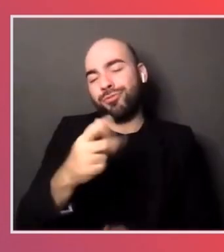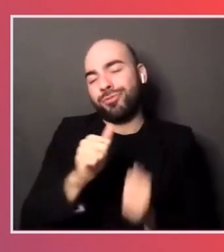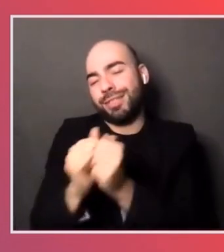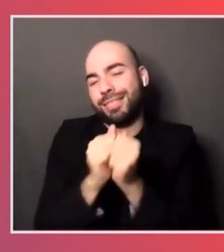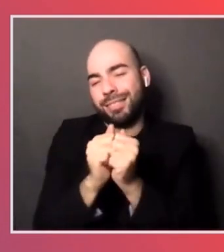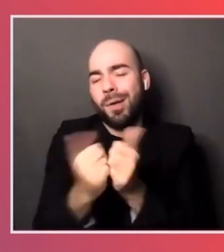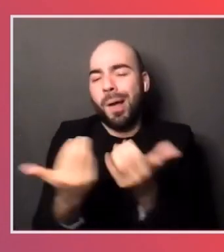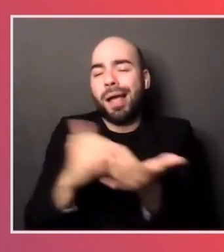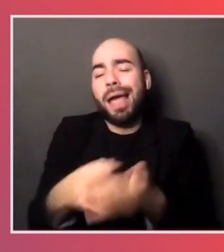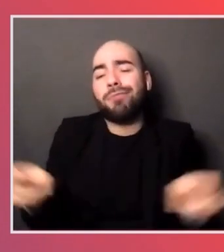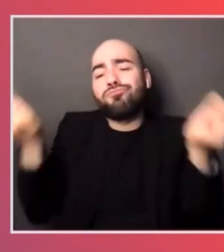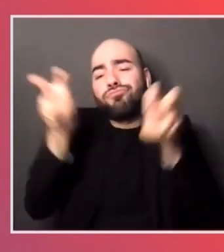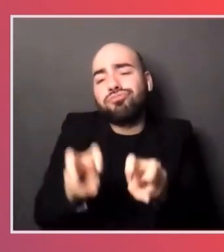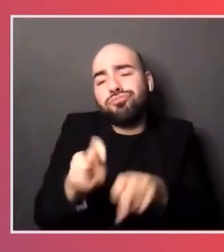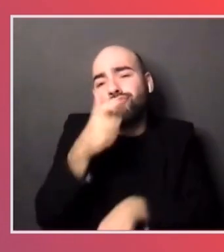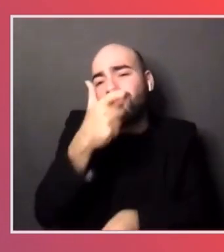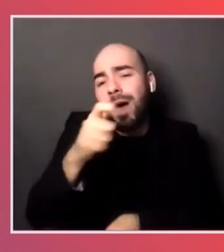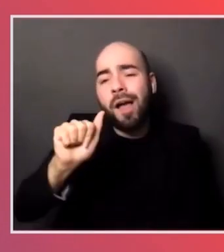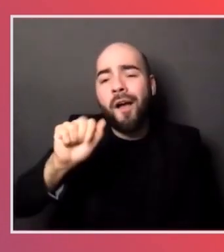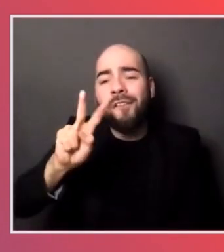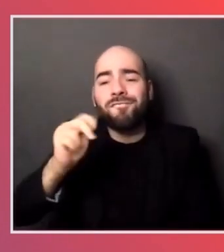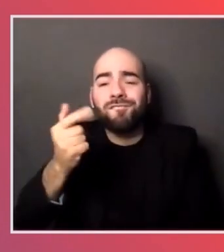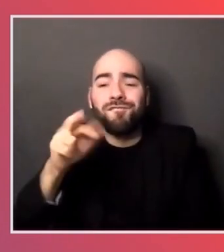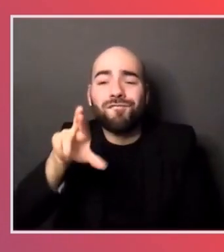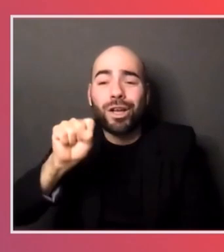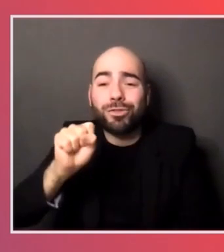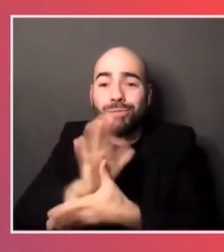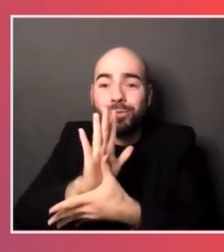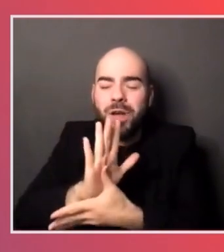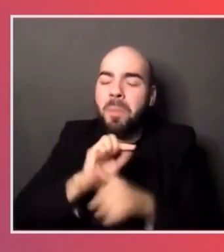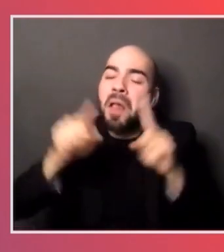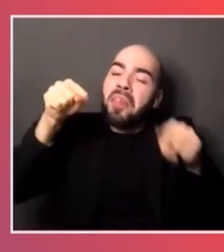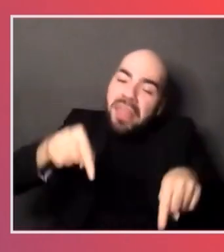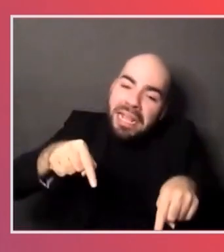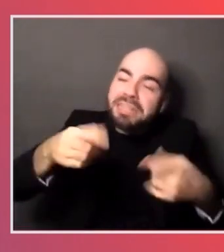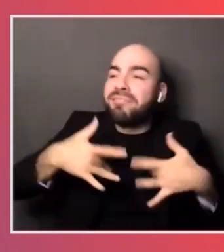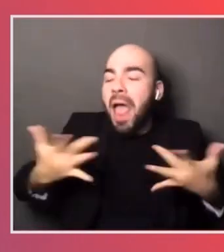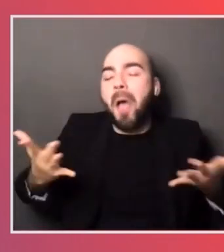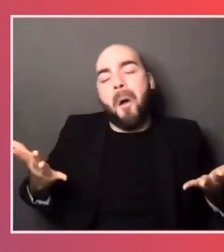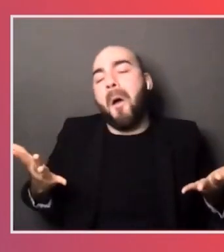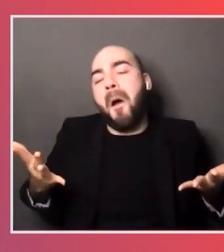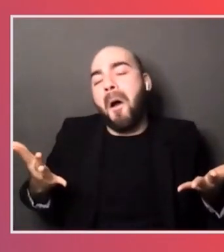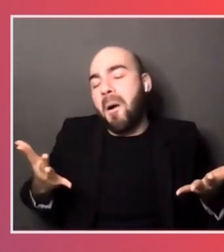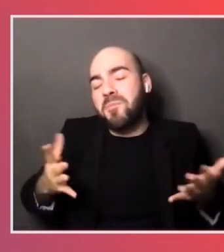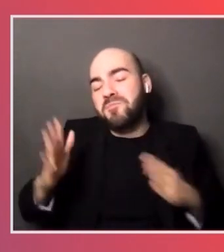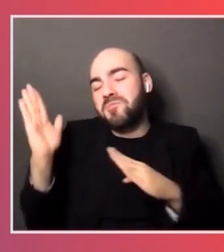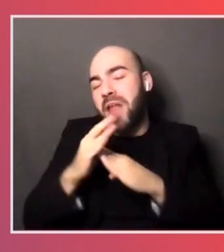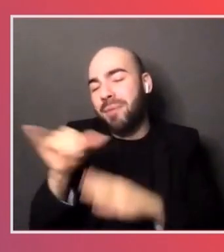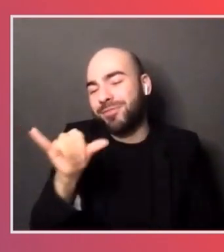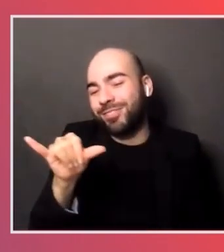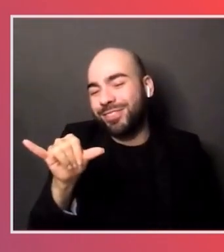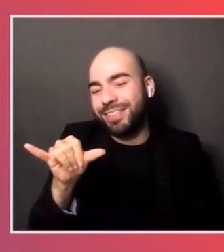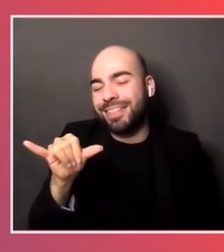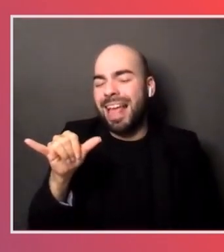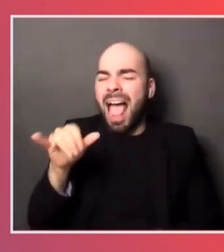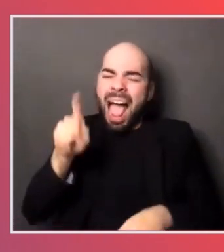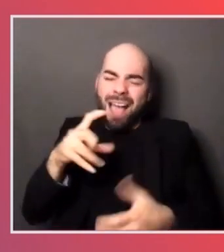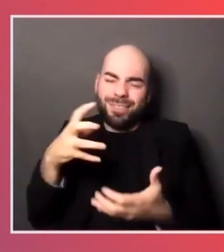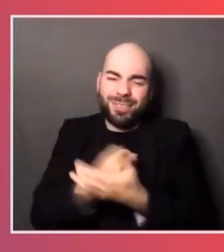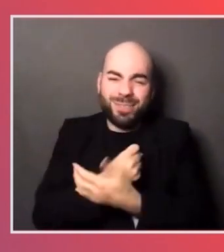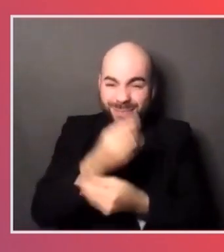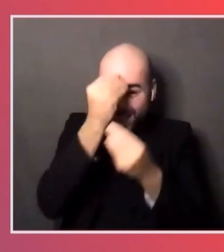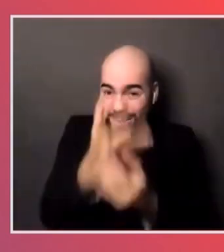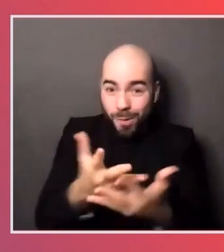is the next best thing. And I can't pass up an opportunity to say something I've always wanted to. Avengers,